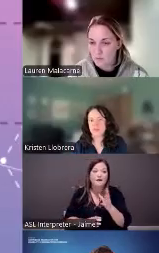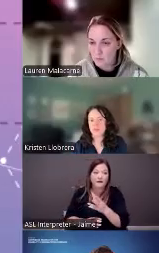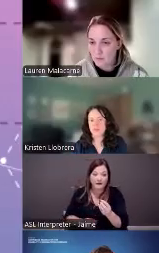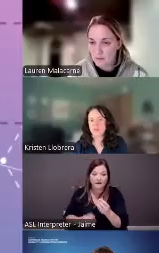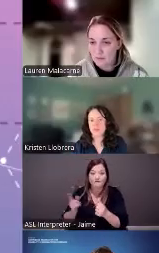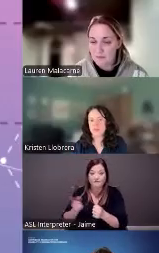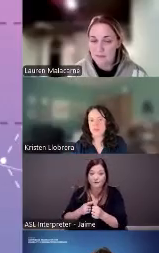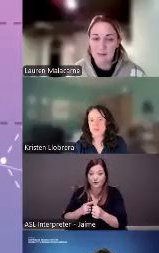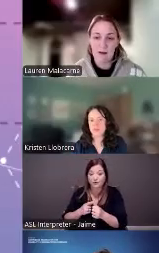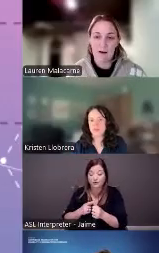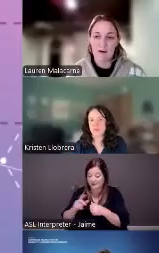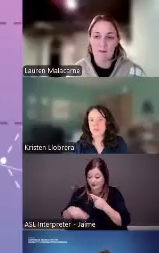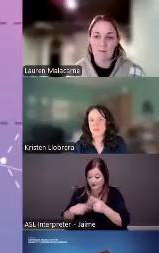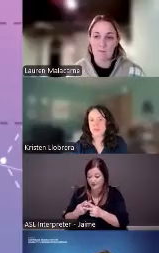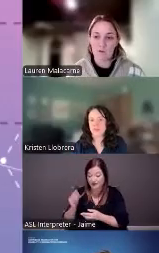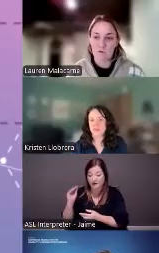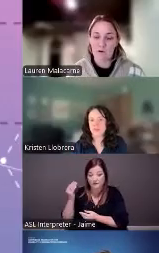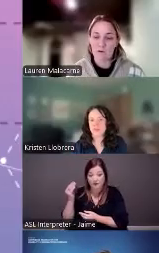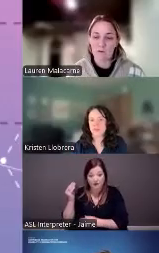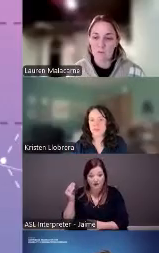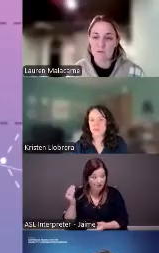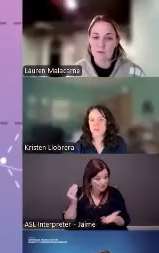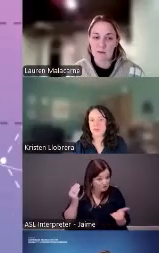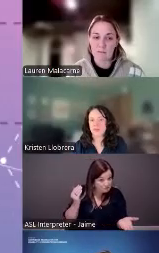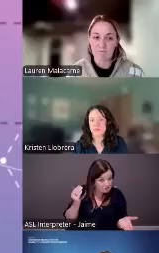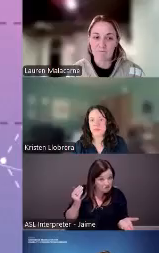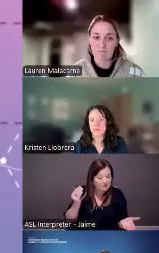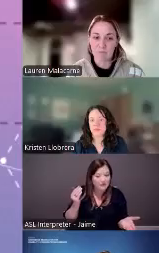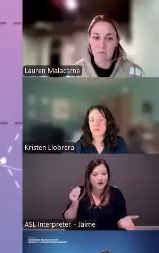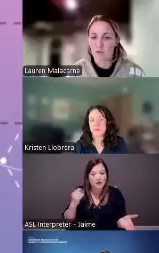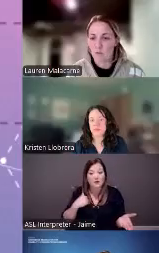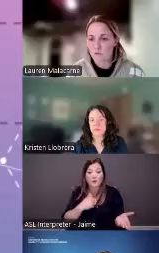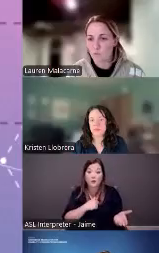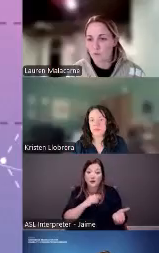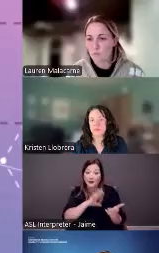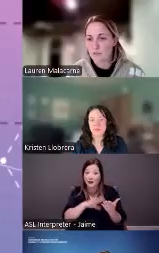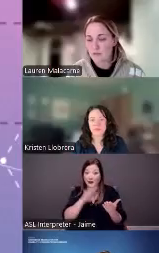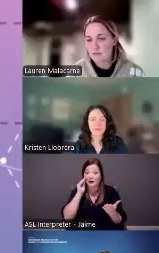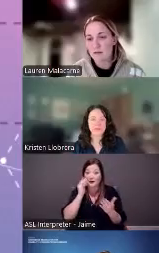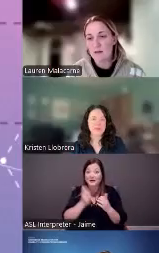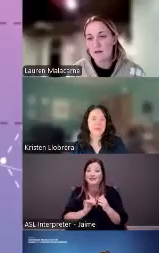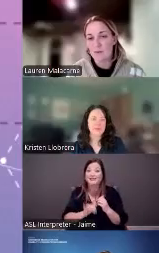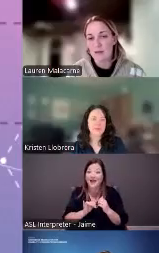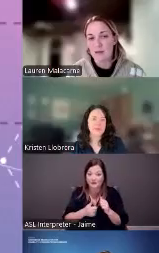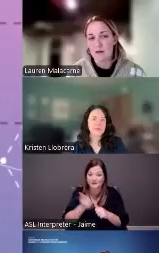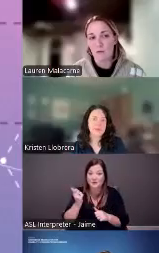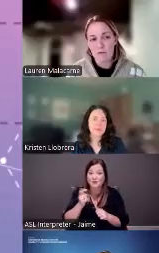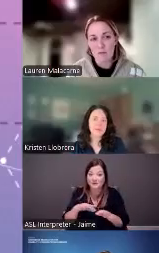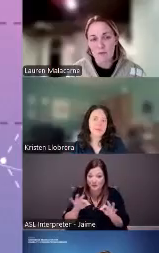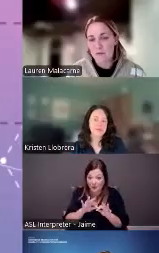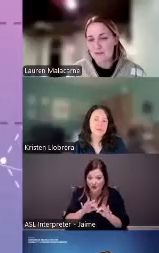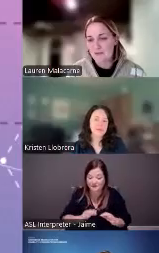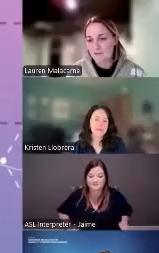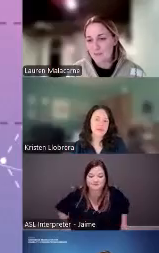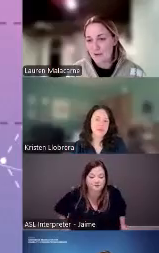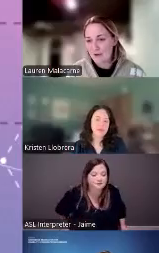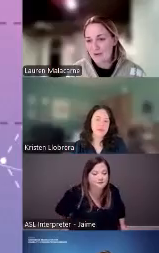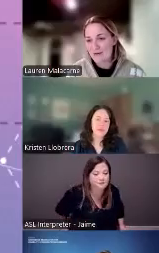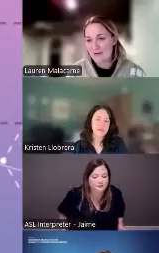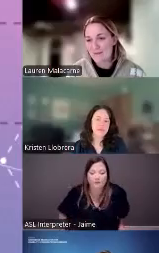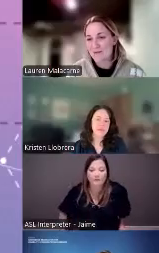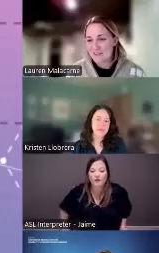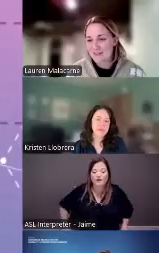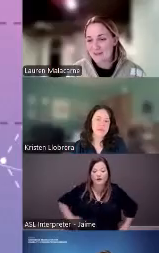first prototype in hand, which we found was kind of the most important piece. One of the big pieces of